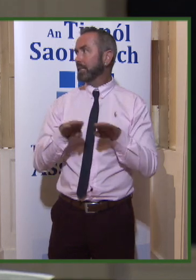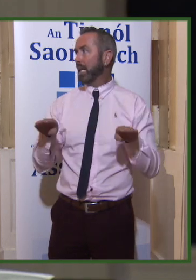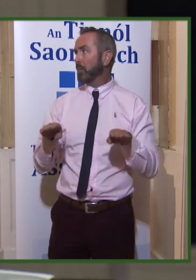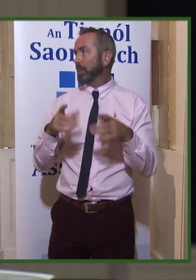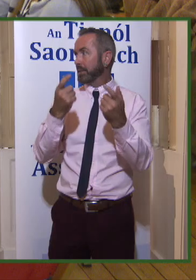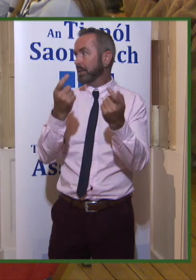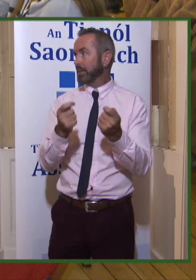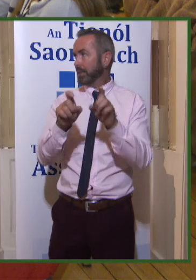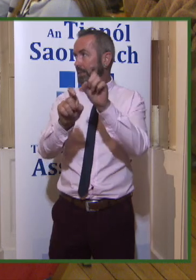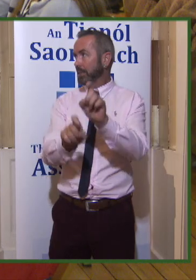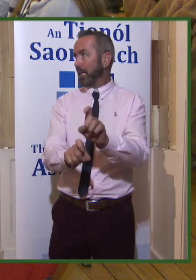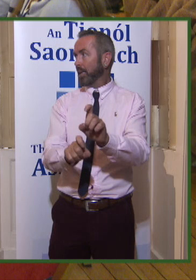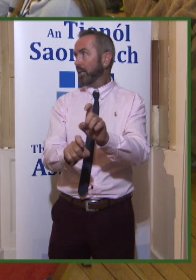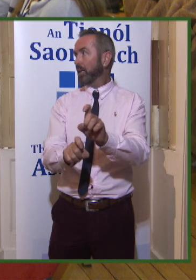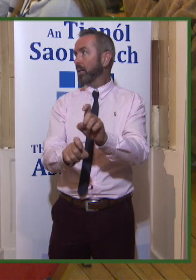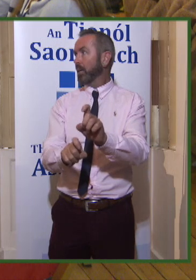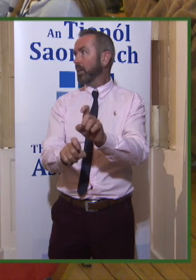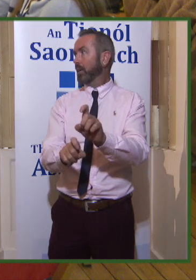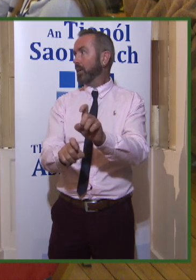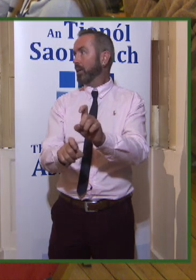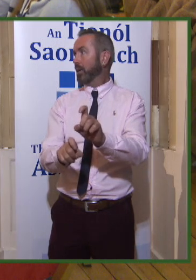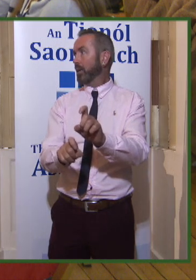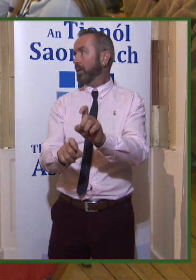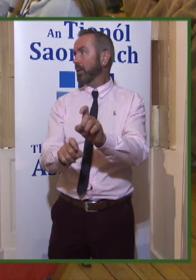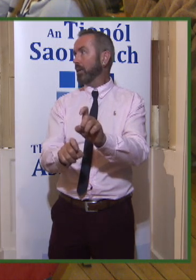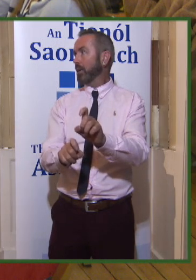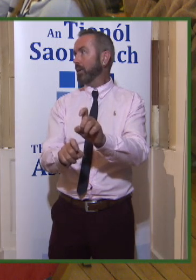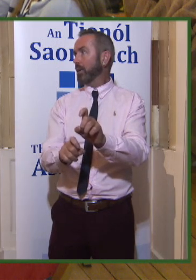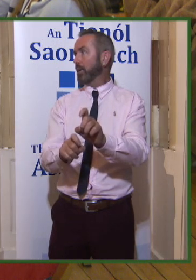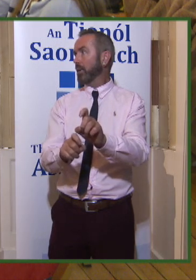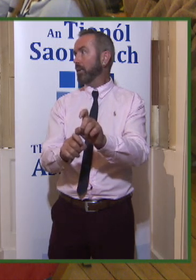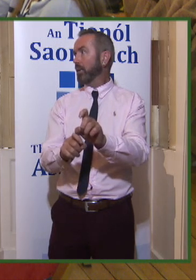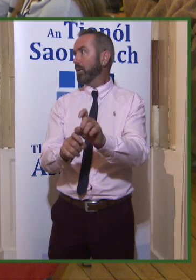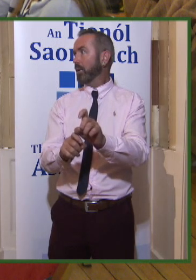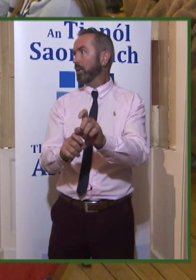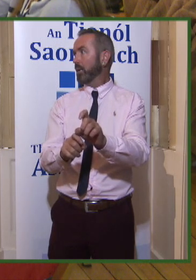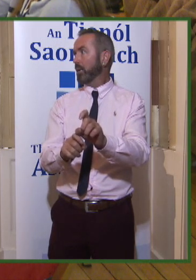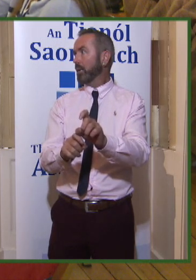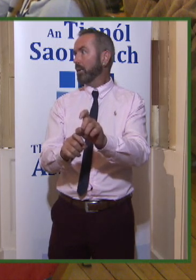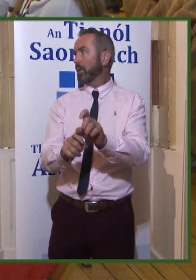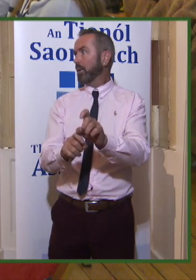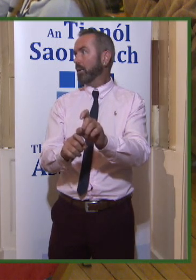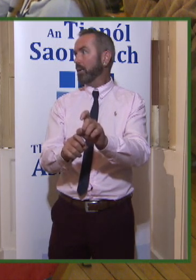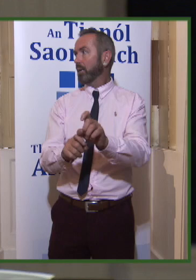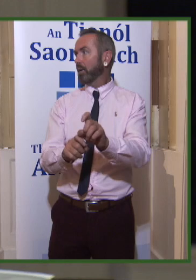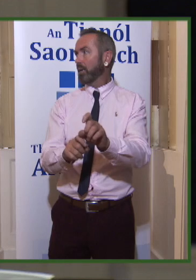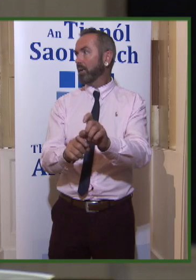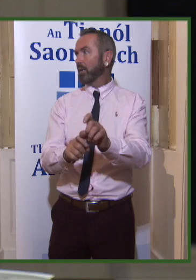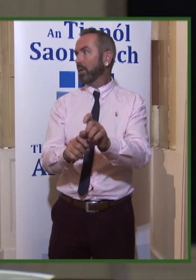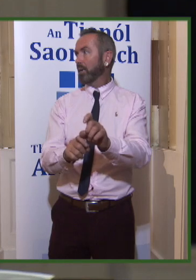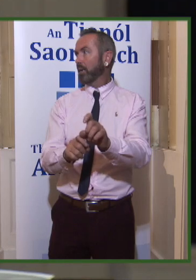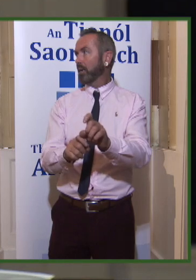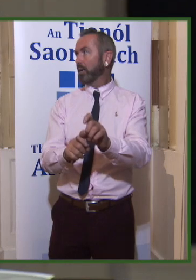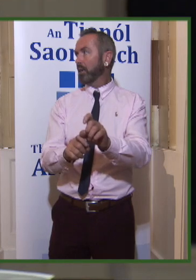are, or stay as you are, and the top 6 tables just to move down. And Okay, fill the so spaces. what tables do you want to sit